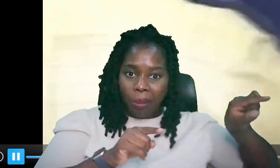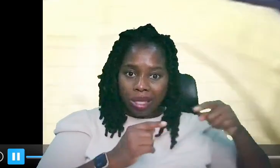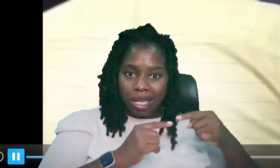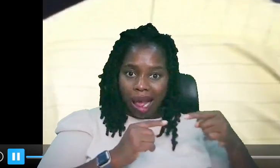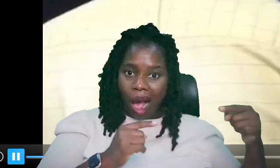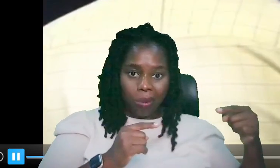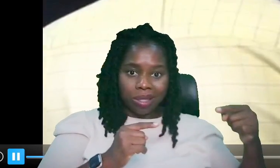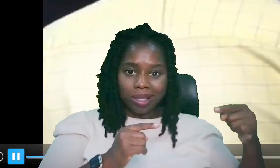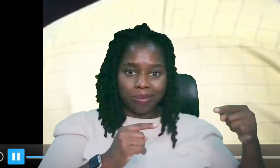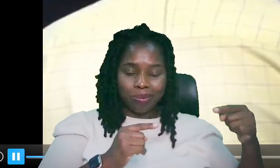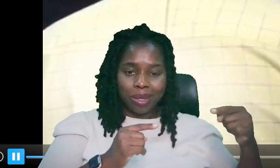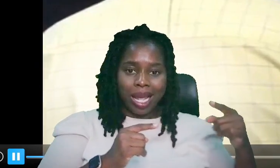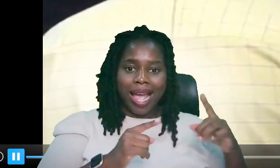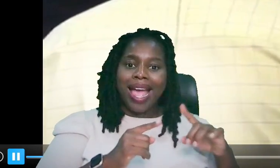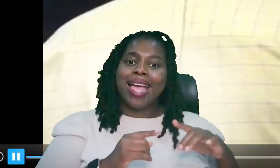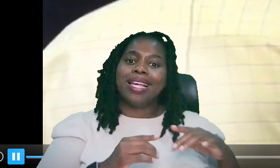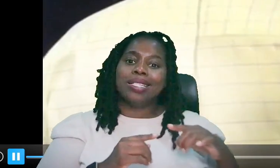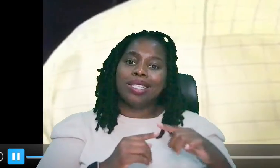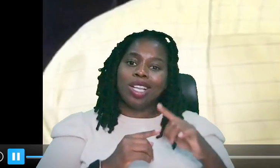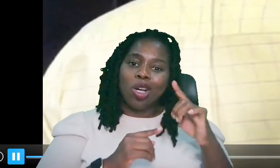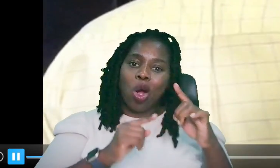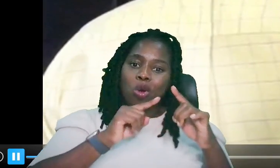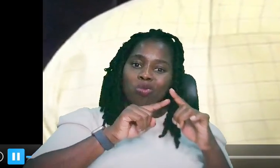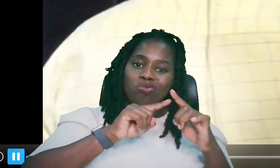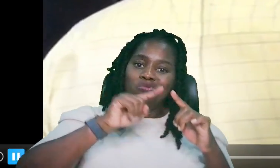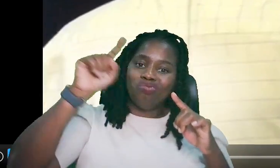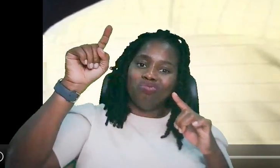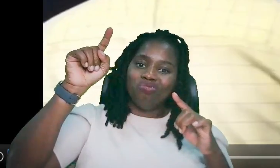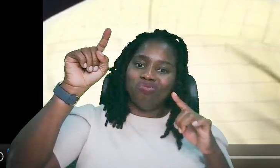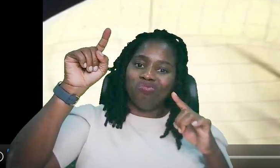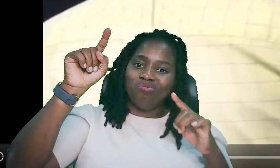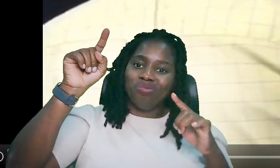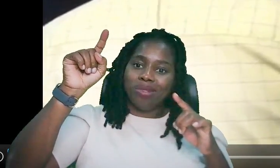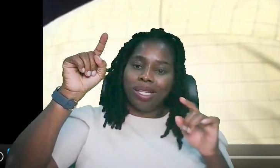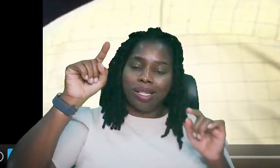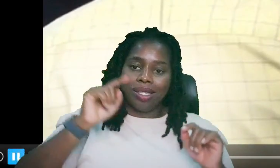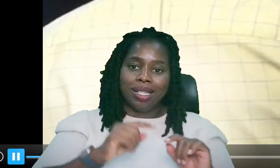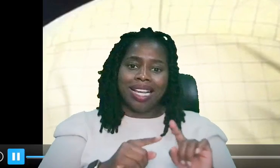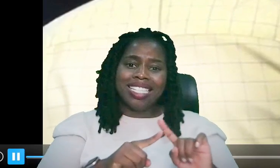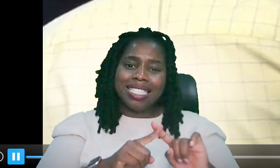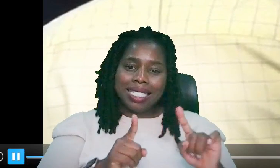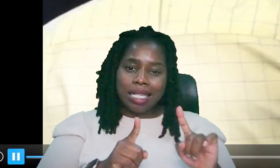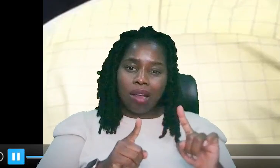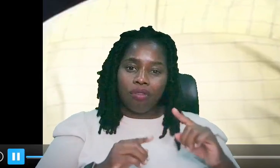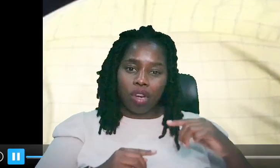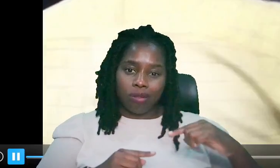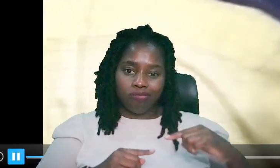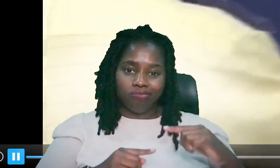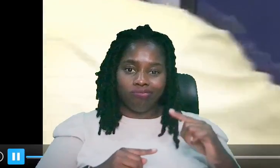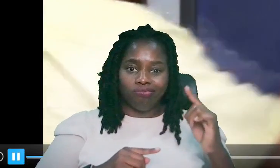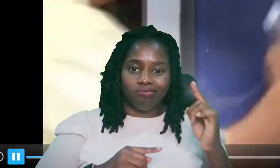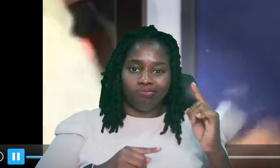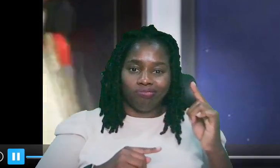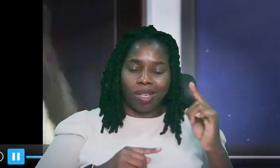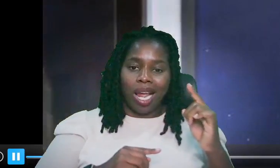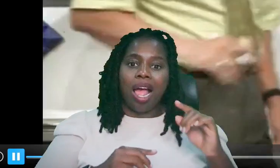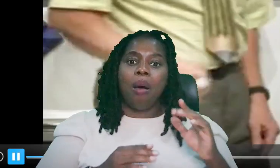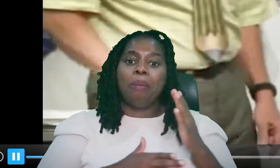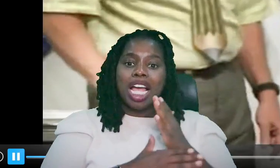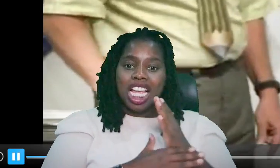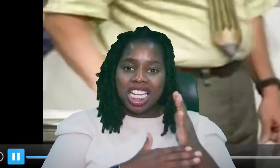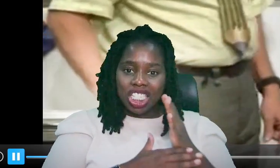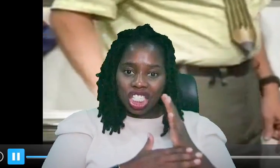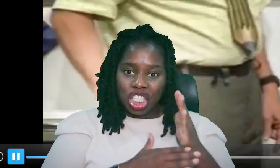ray. Just another ray that's pointing in a different direction, but it shares